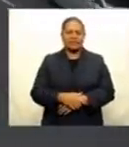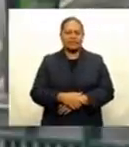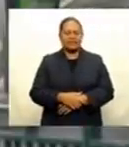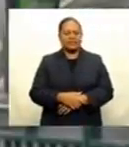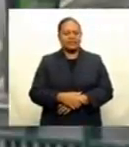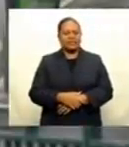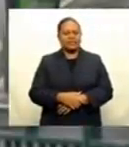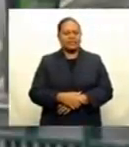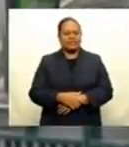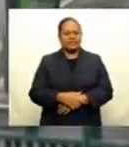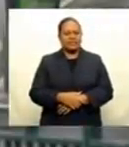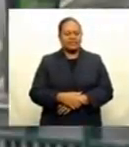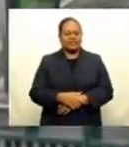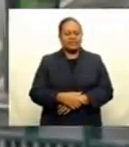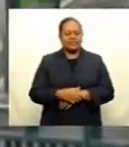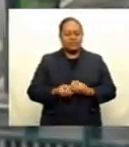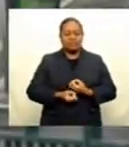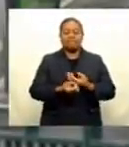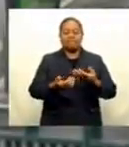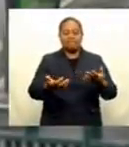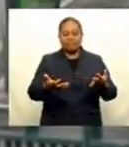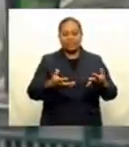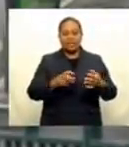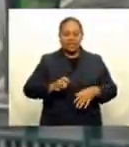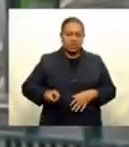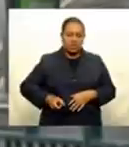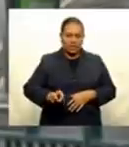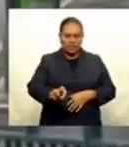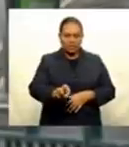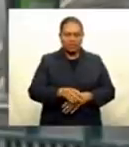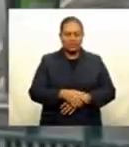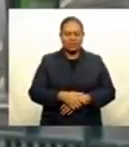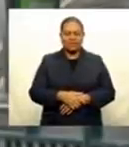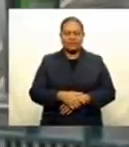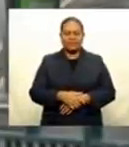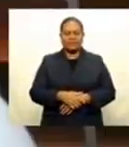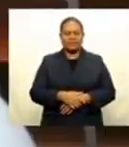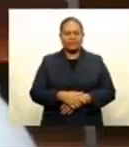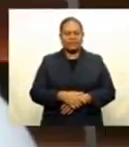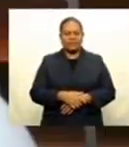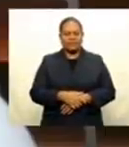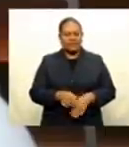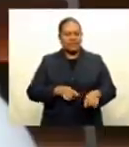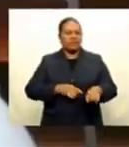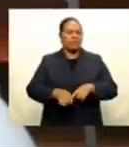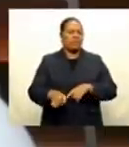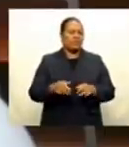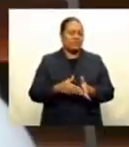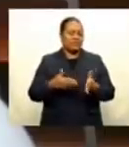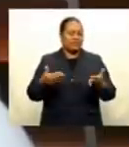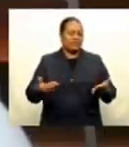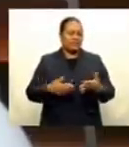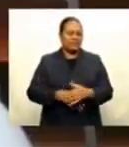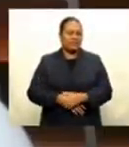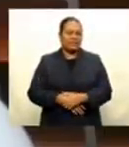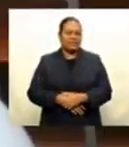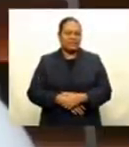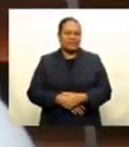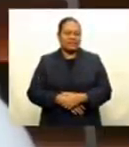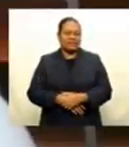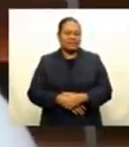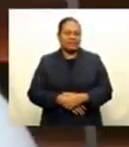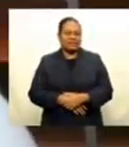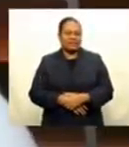adhered to providing transport, and especially the retailers, they find it very